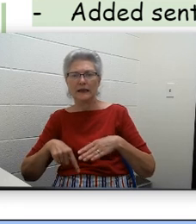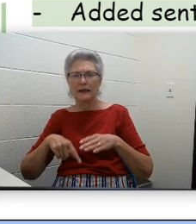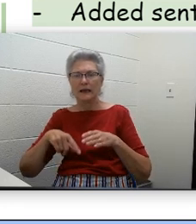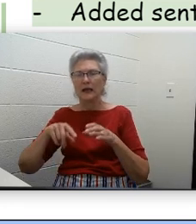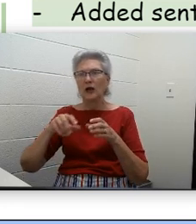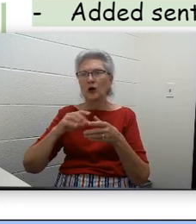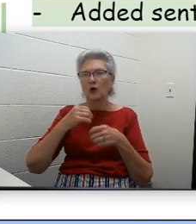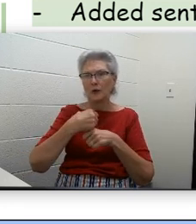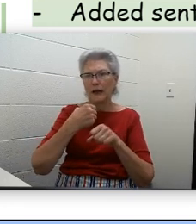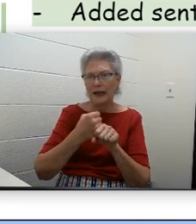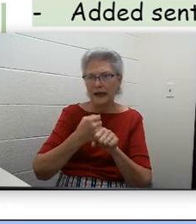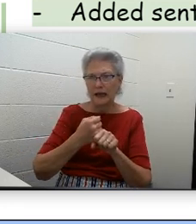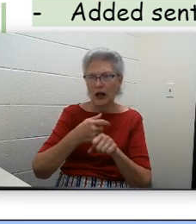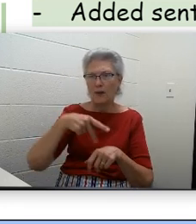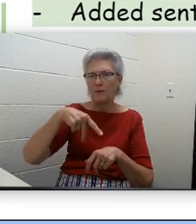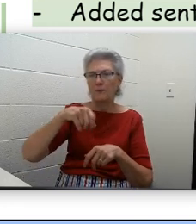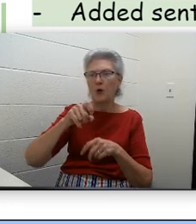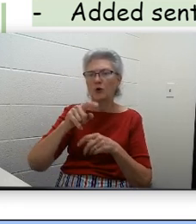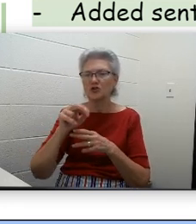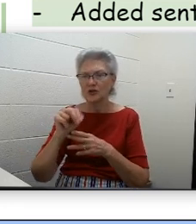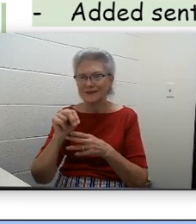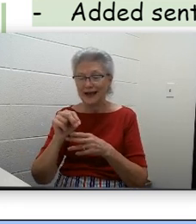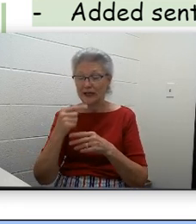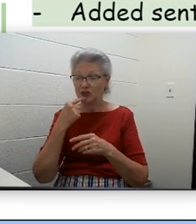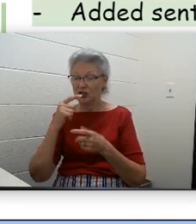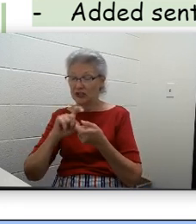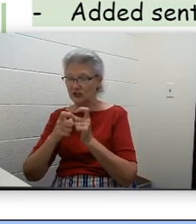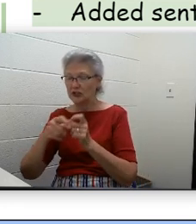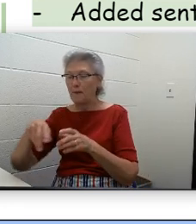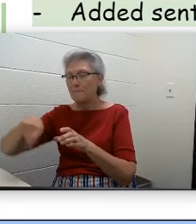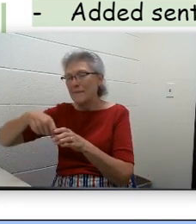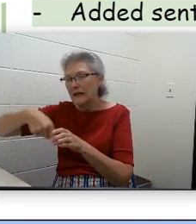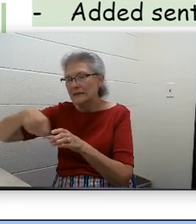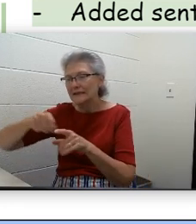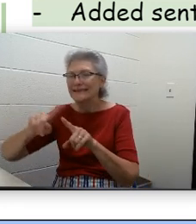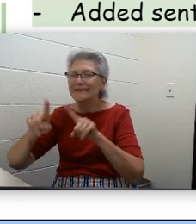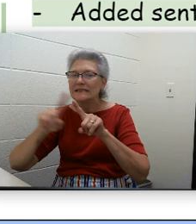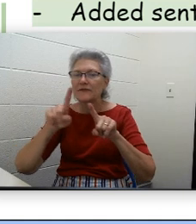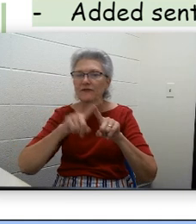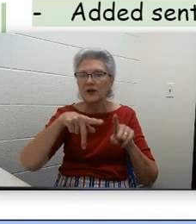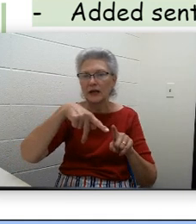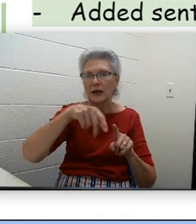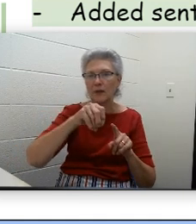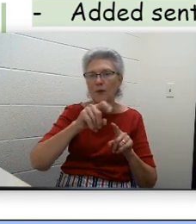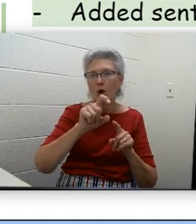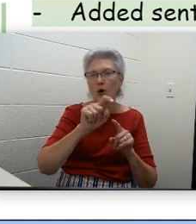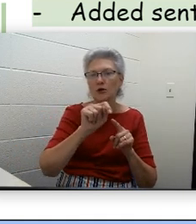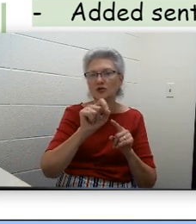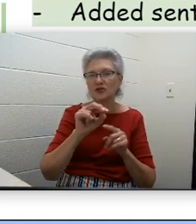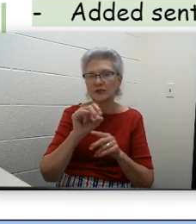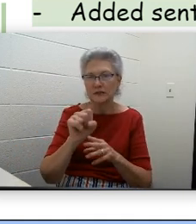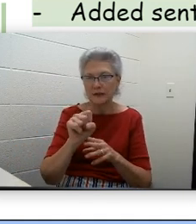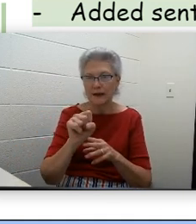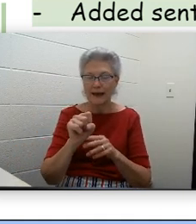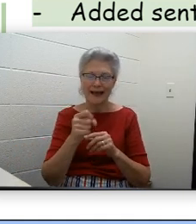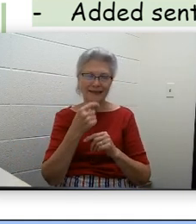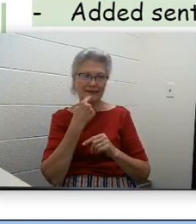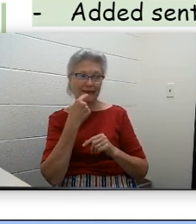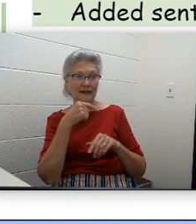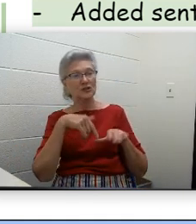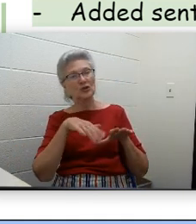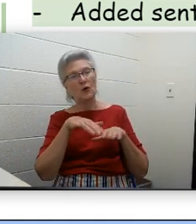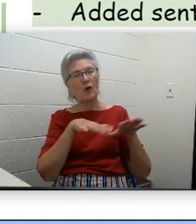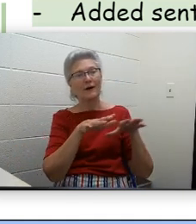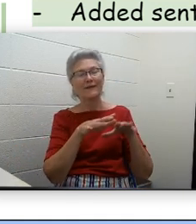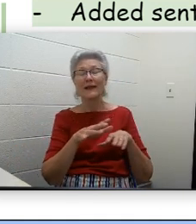different potions. Here, I know that I wrote that they took a walk. Well, I added details and I said they took a walk around